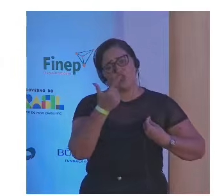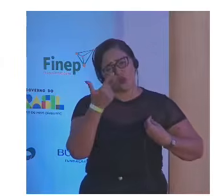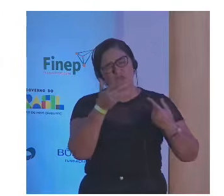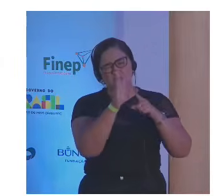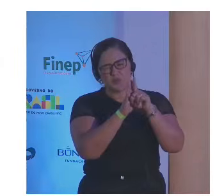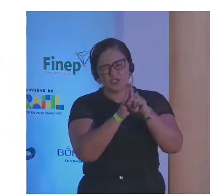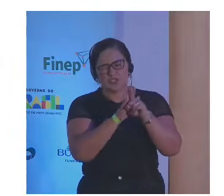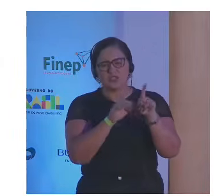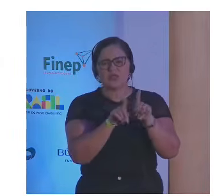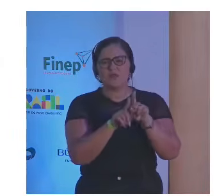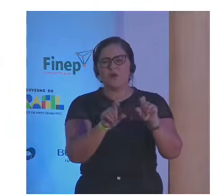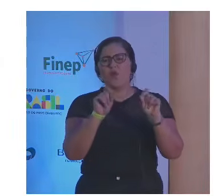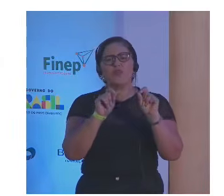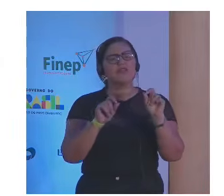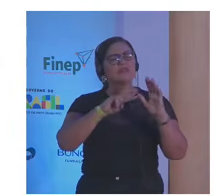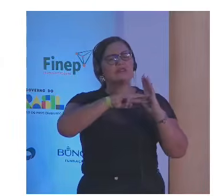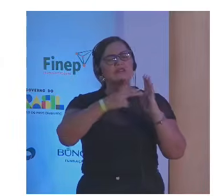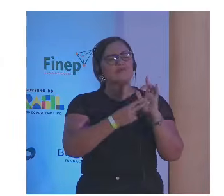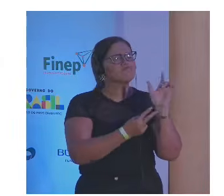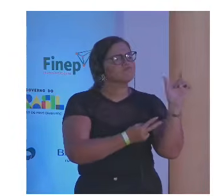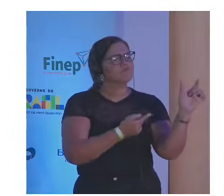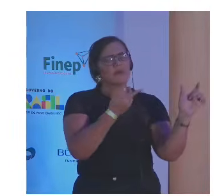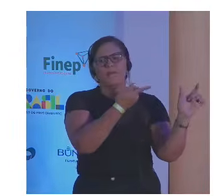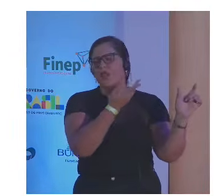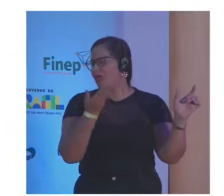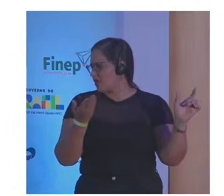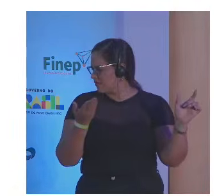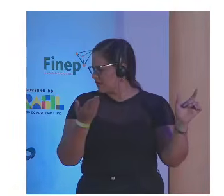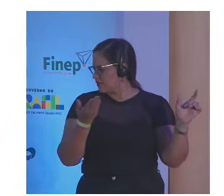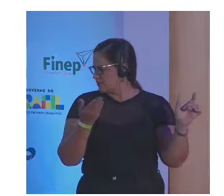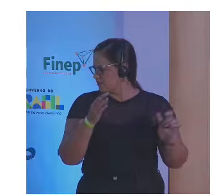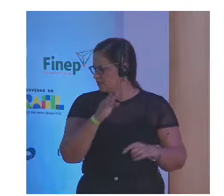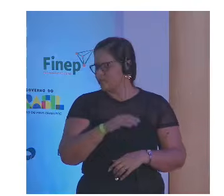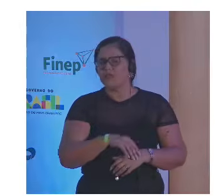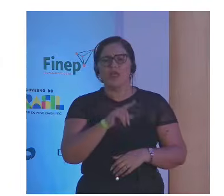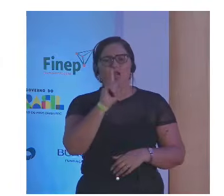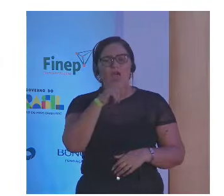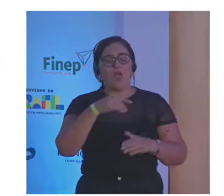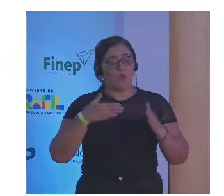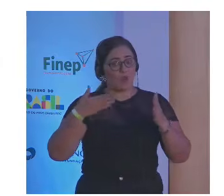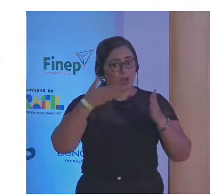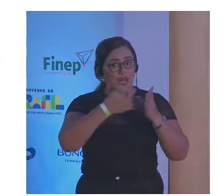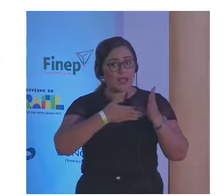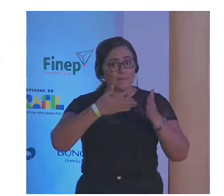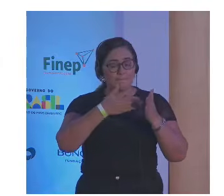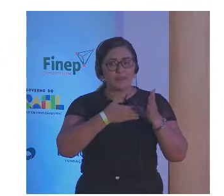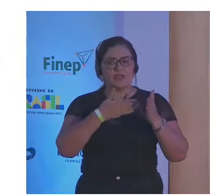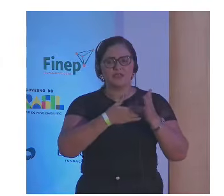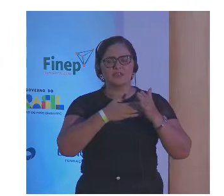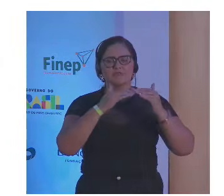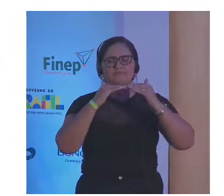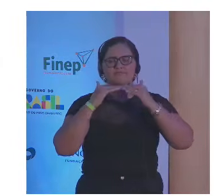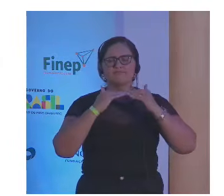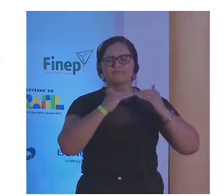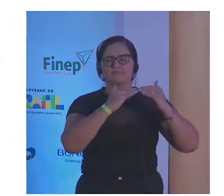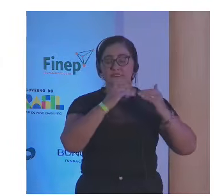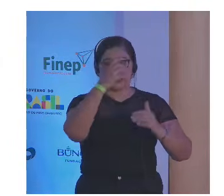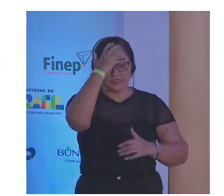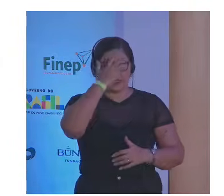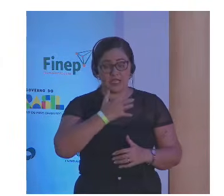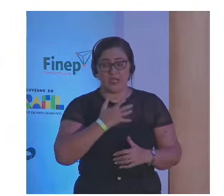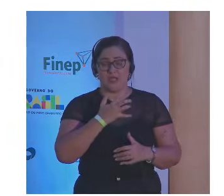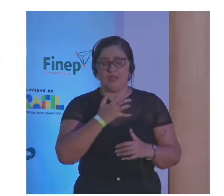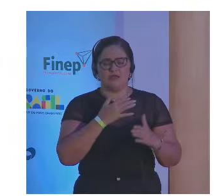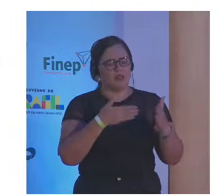point? Tipping point is a very critical threshold. And when that threshold has